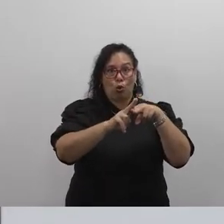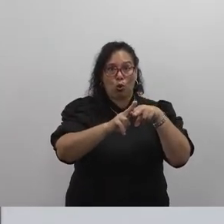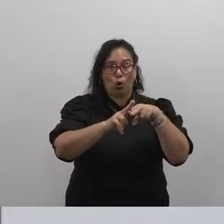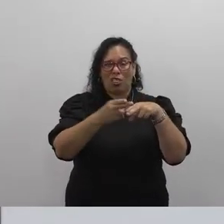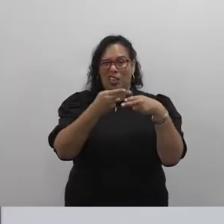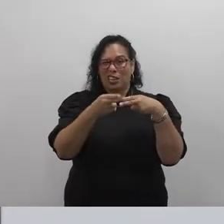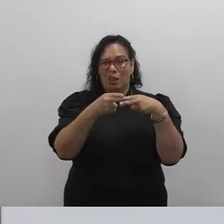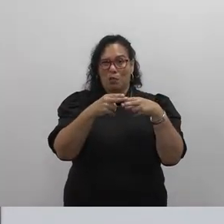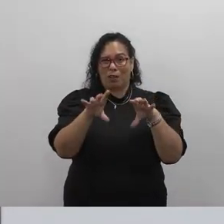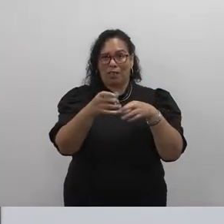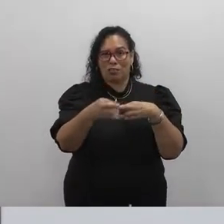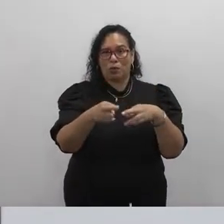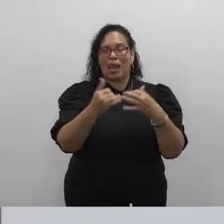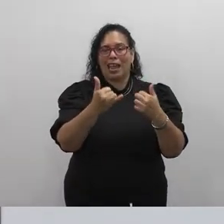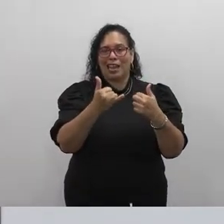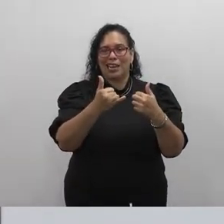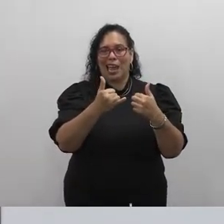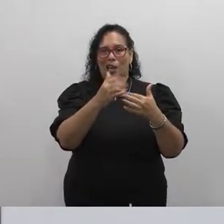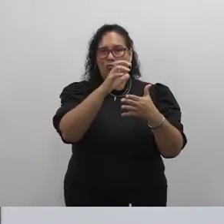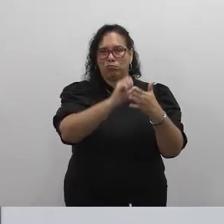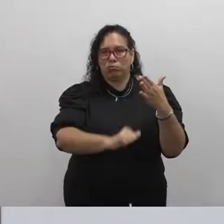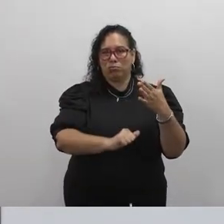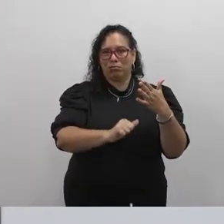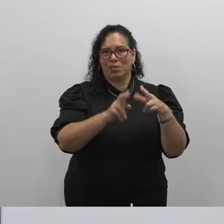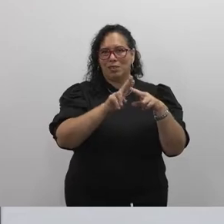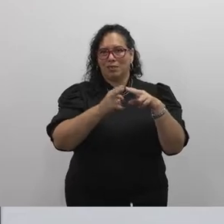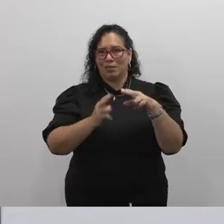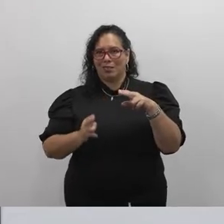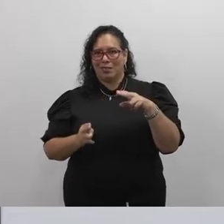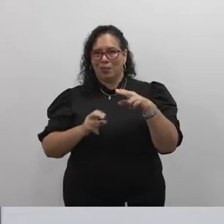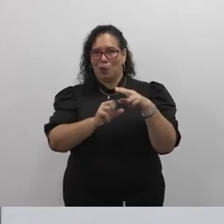it's gearing us back towards that line.